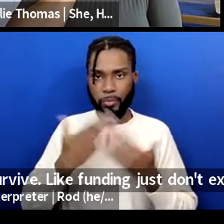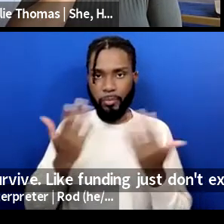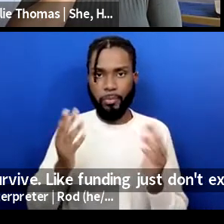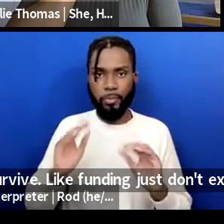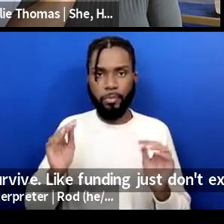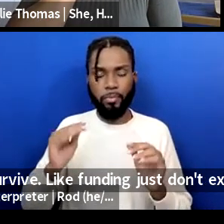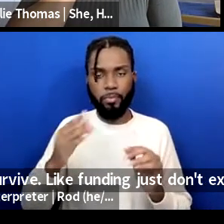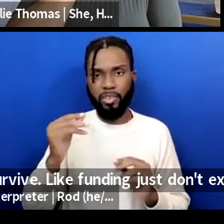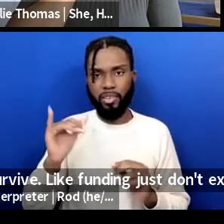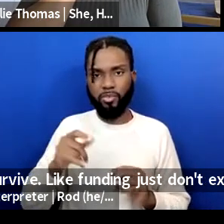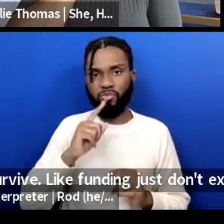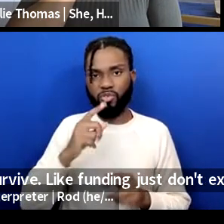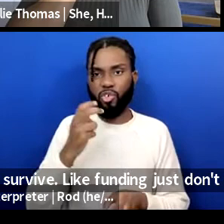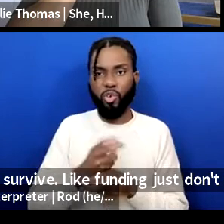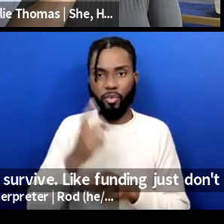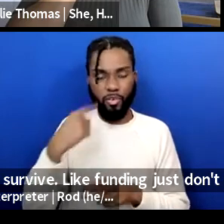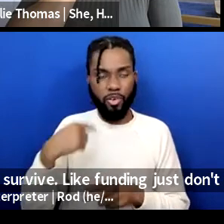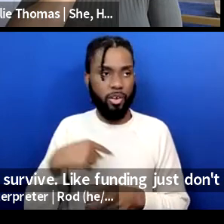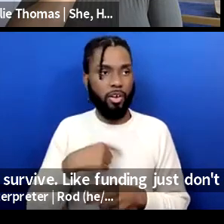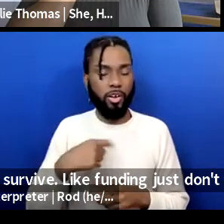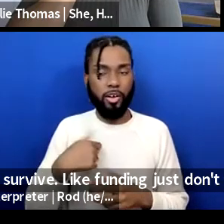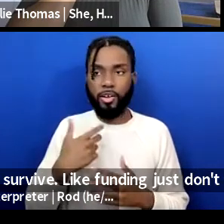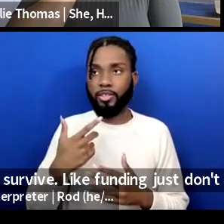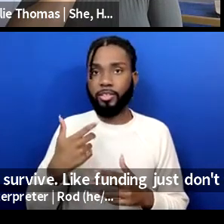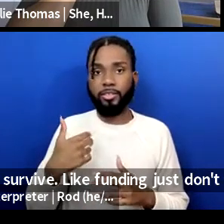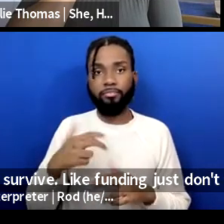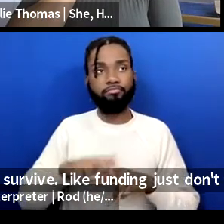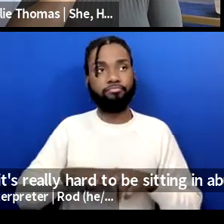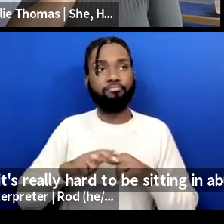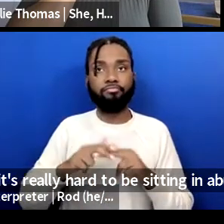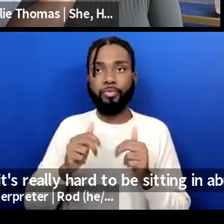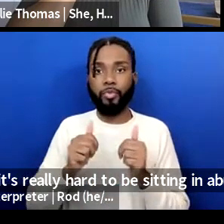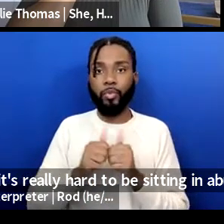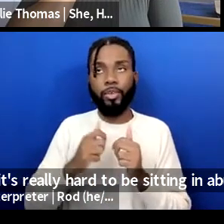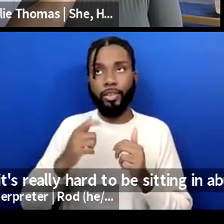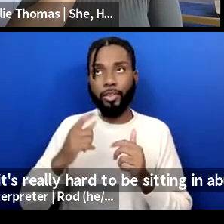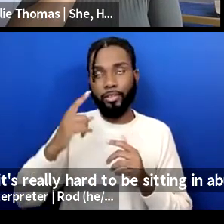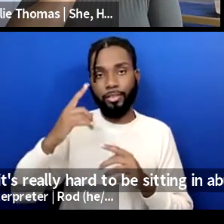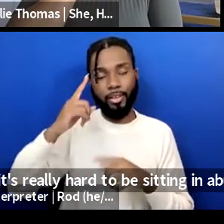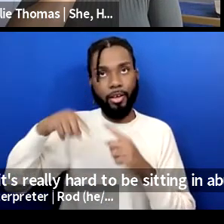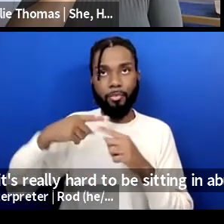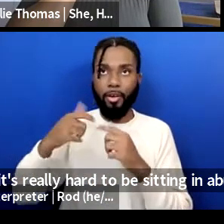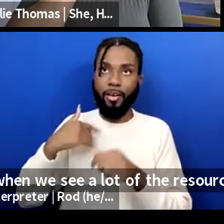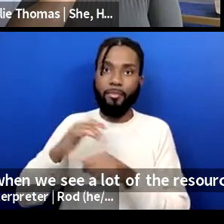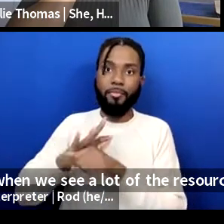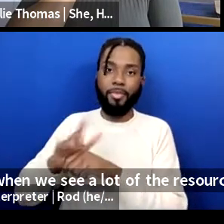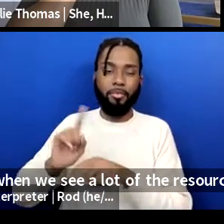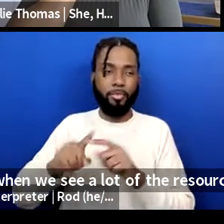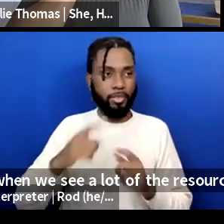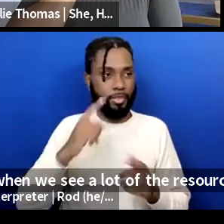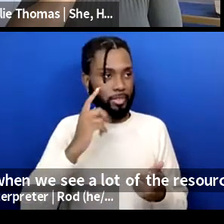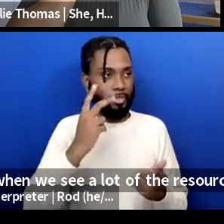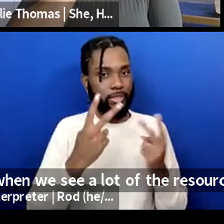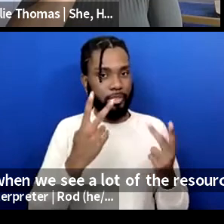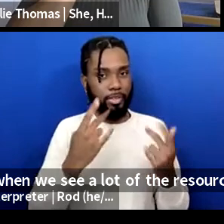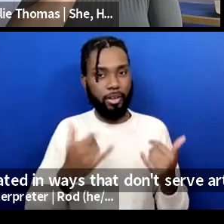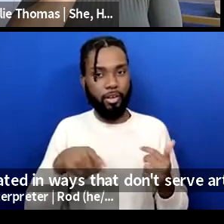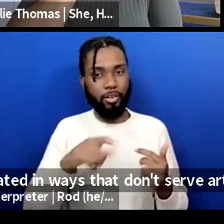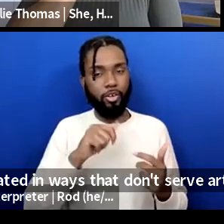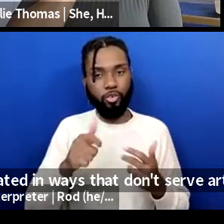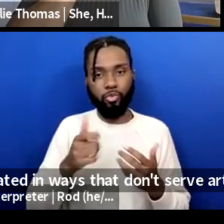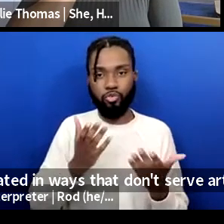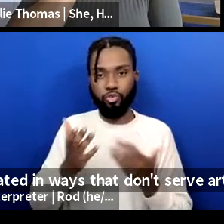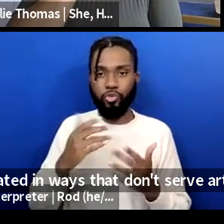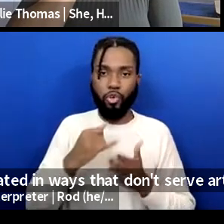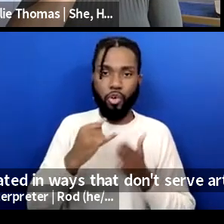it's really hard to be sitting in abundance mindset when we see a lot of the resources being allocated in ways that don't serve artists, people first,